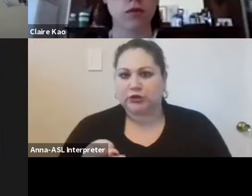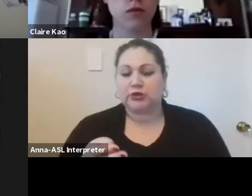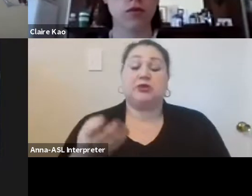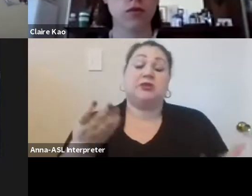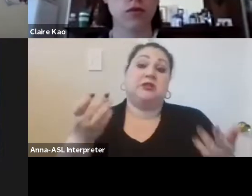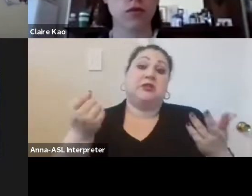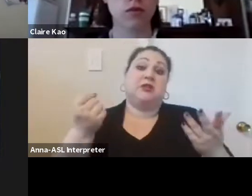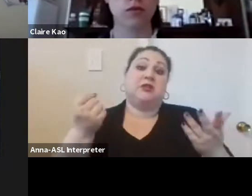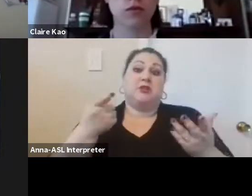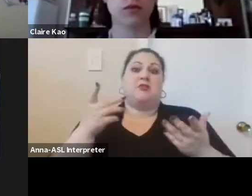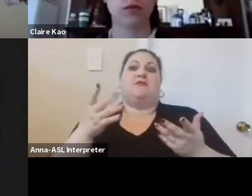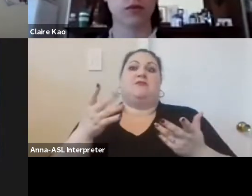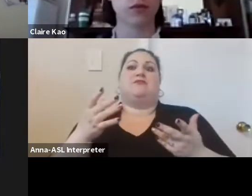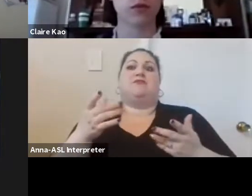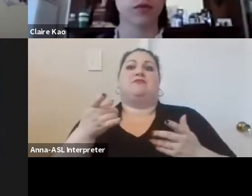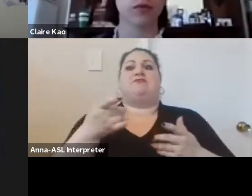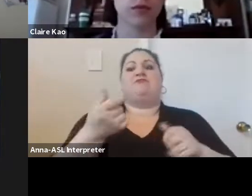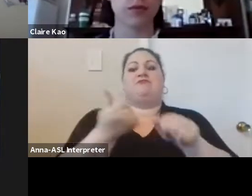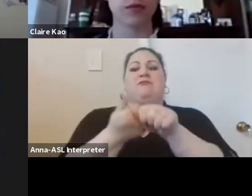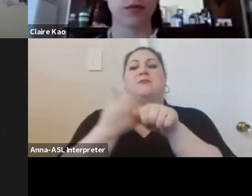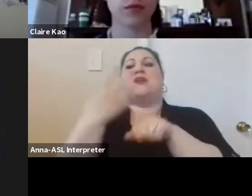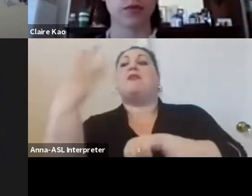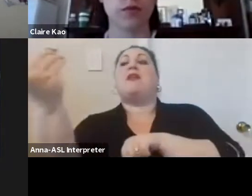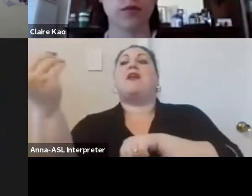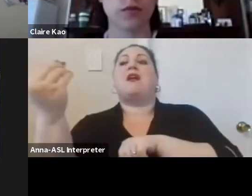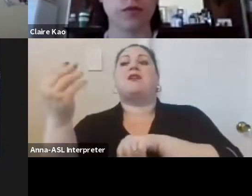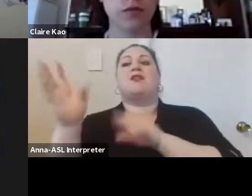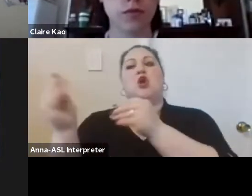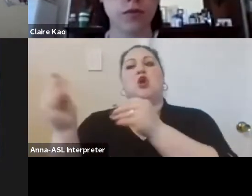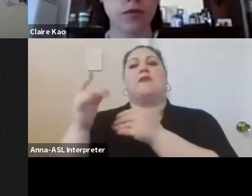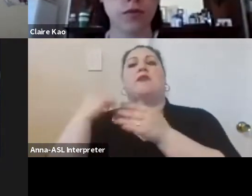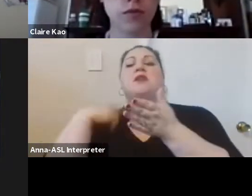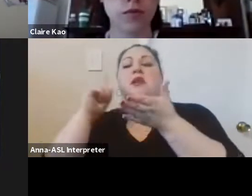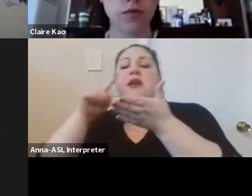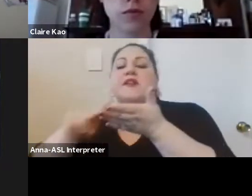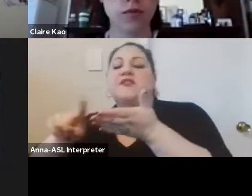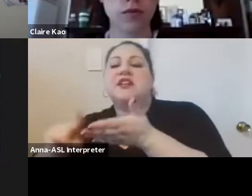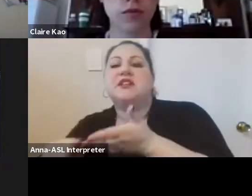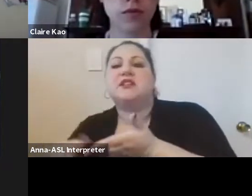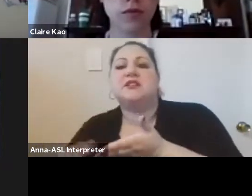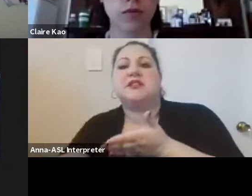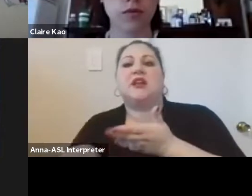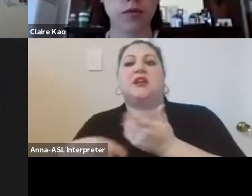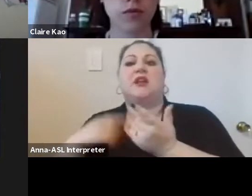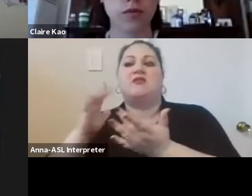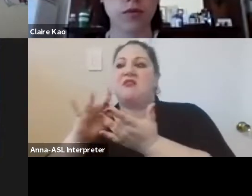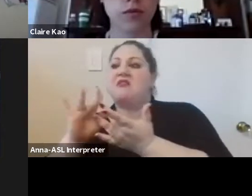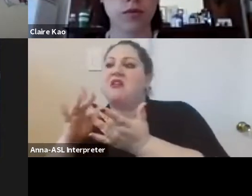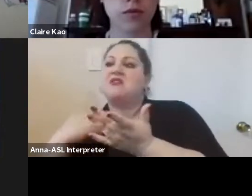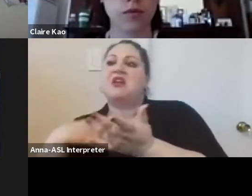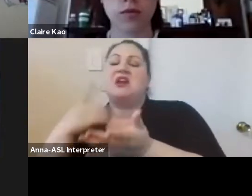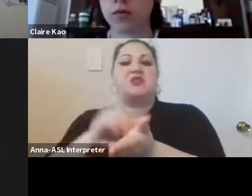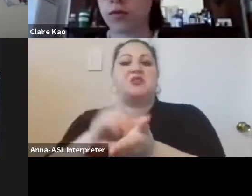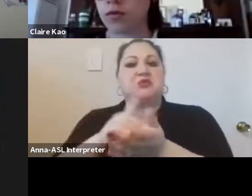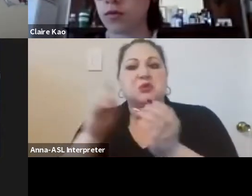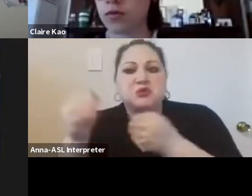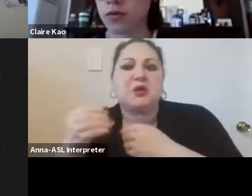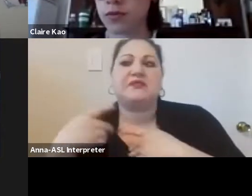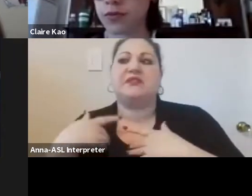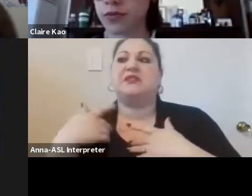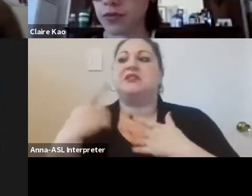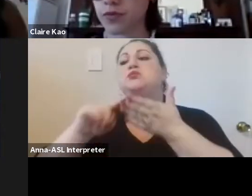investigating the daycare, the doctor's office, which, it's not a problem because I had nothing to hide.